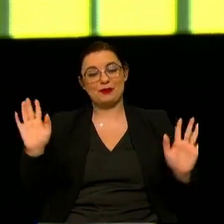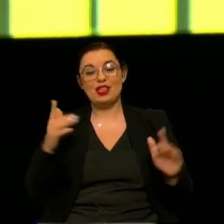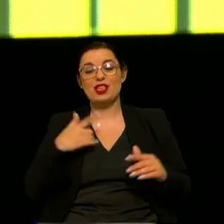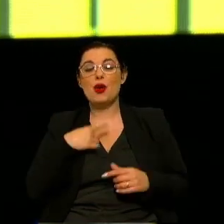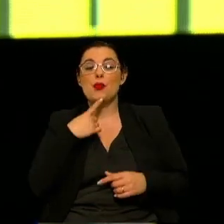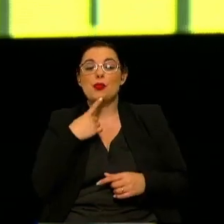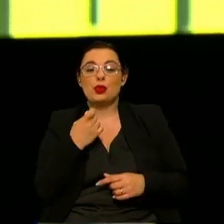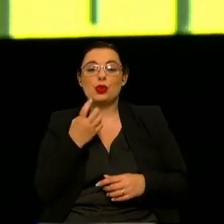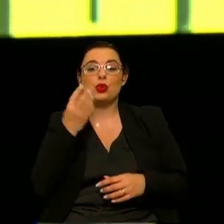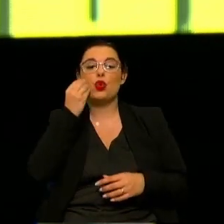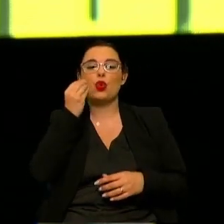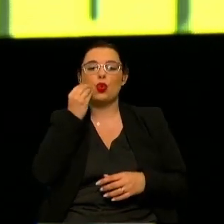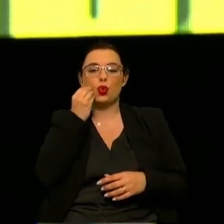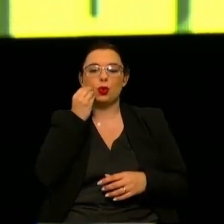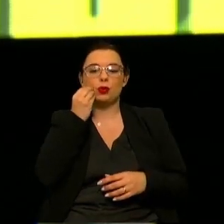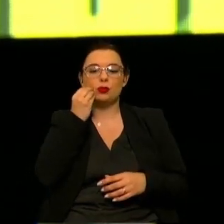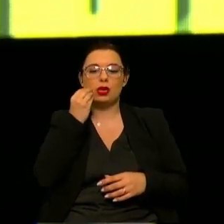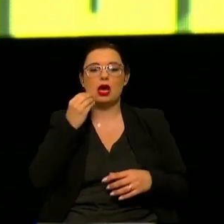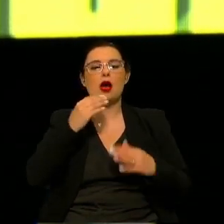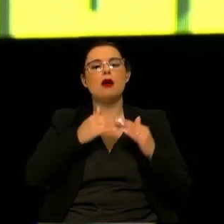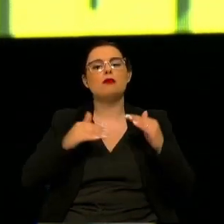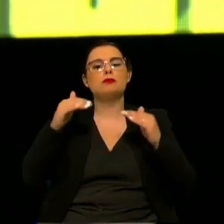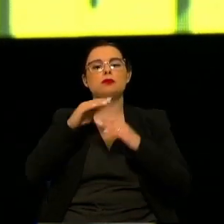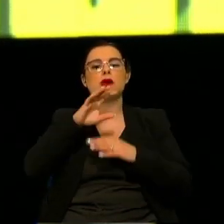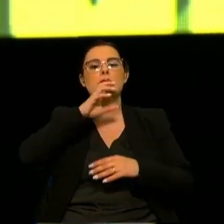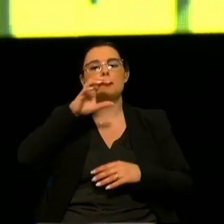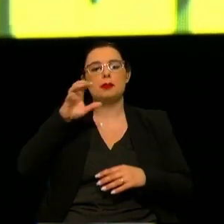area. So how